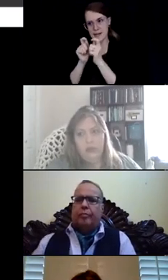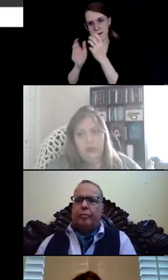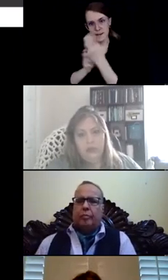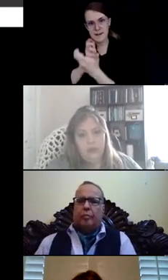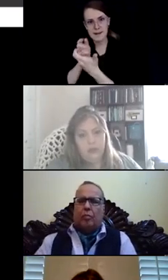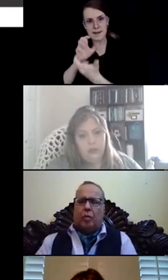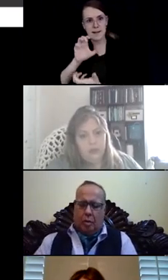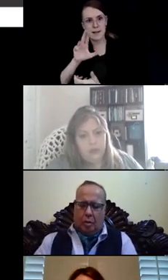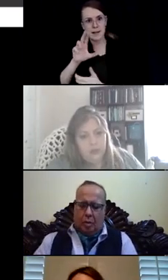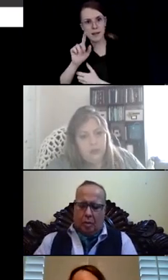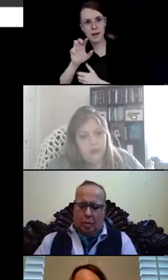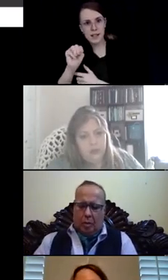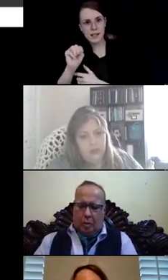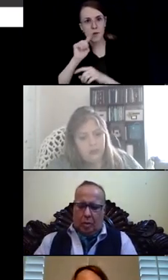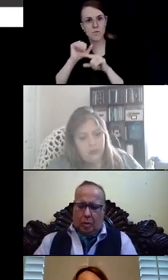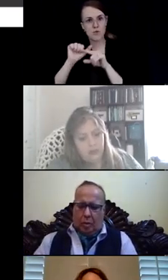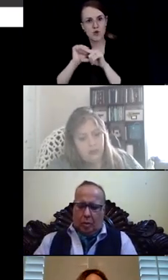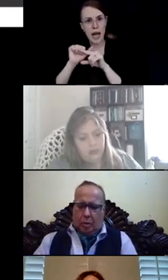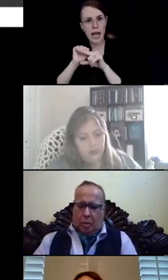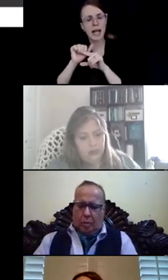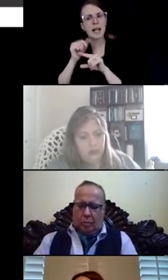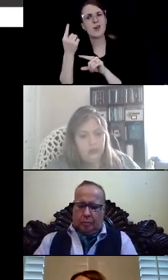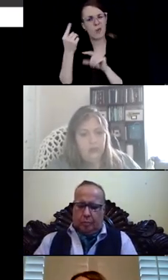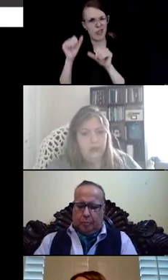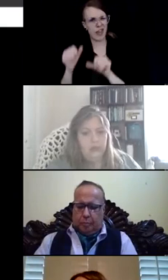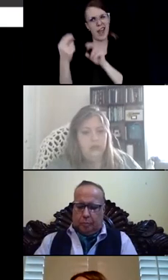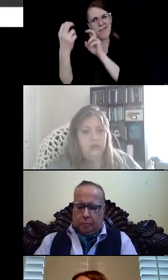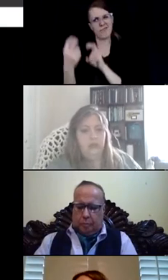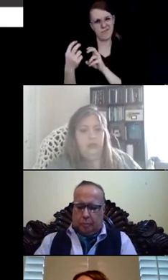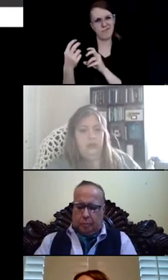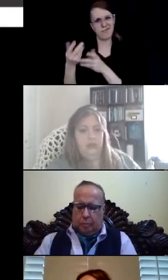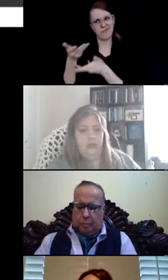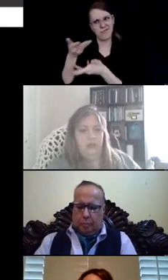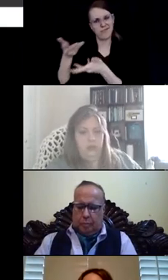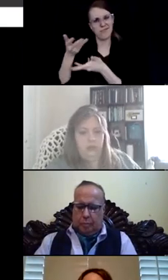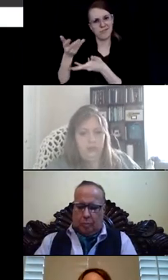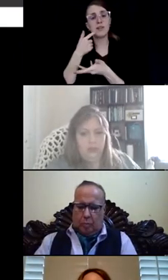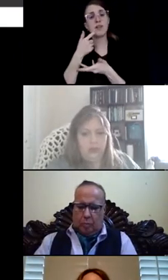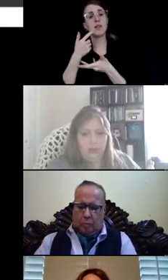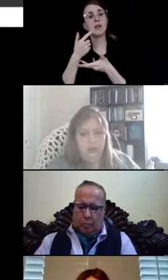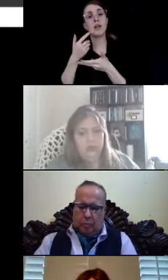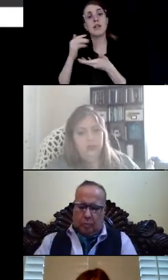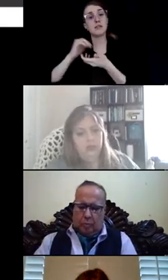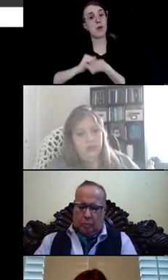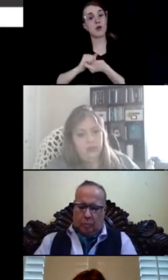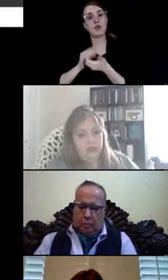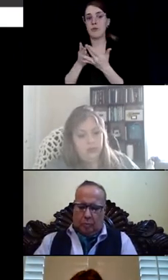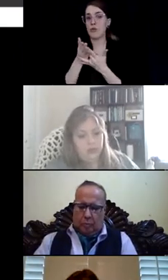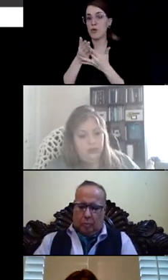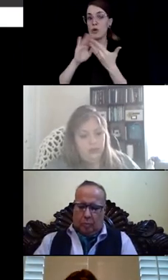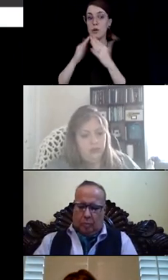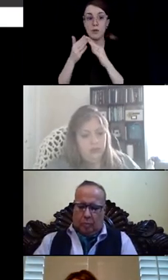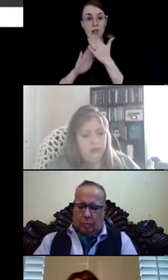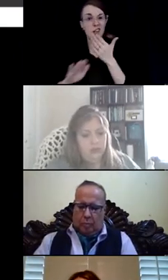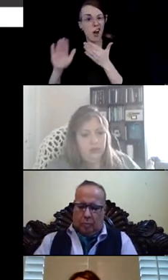regimen, someone that they can sit down with. And we do this through partnerships with our community college and state technical schools all across